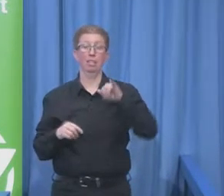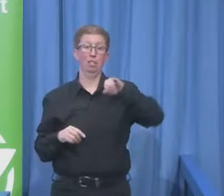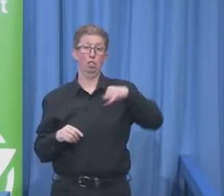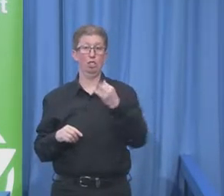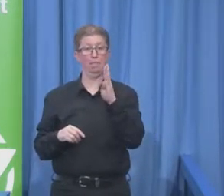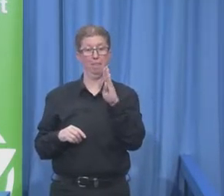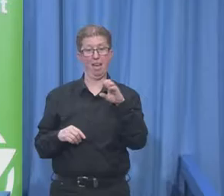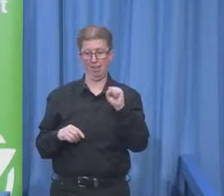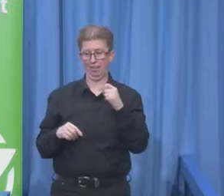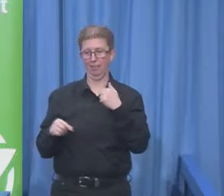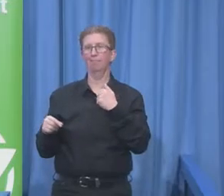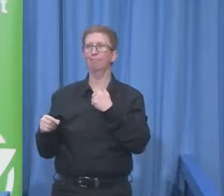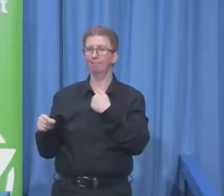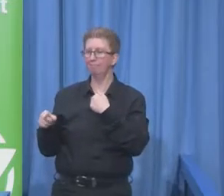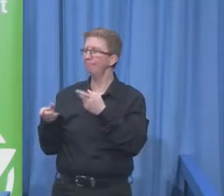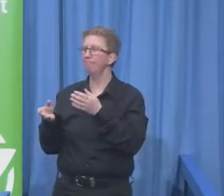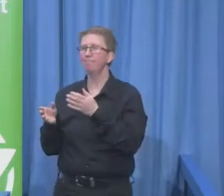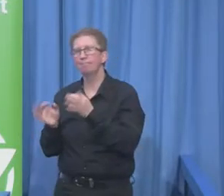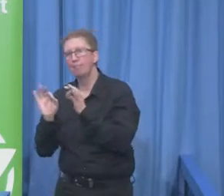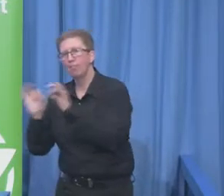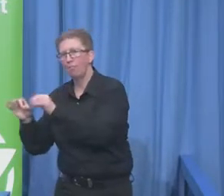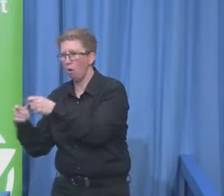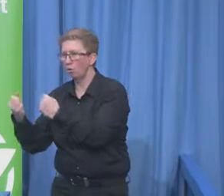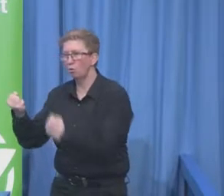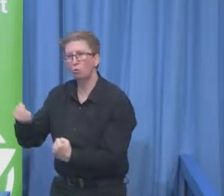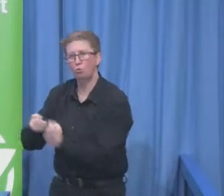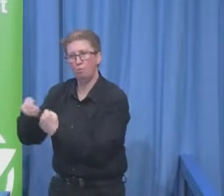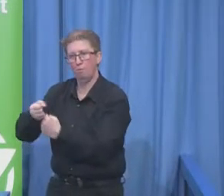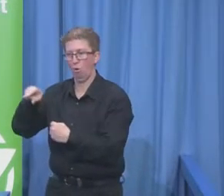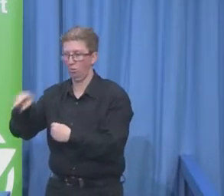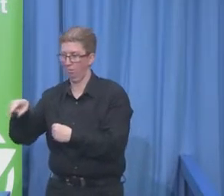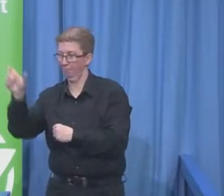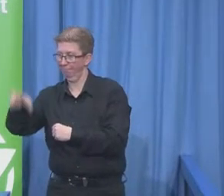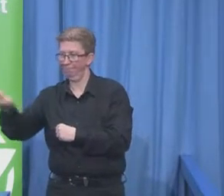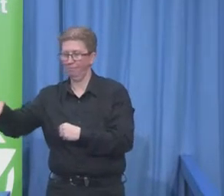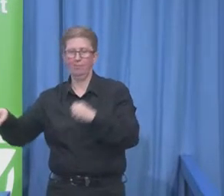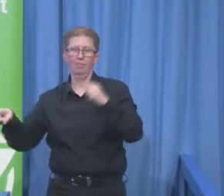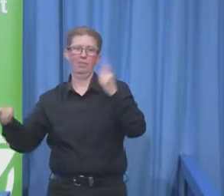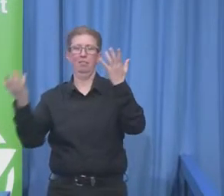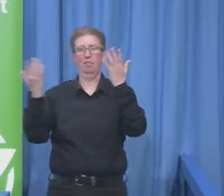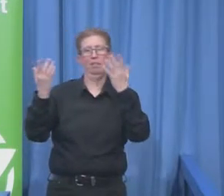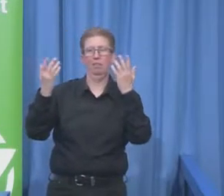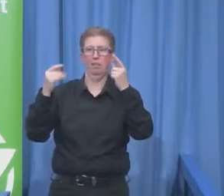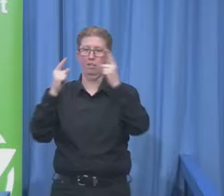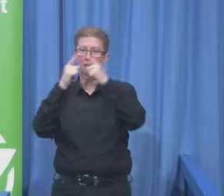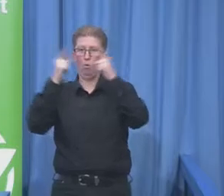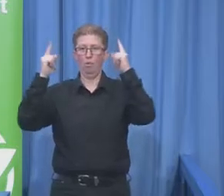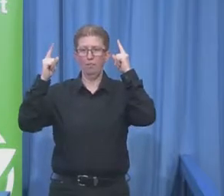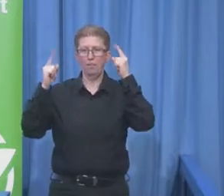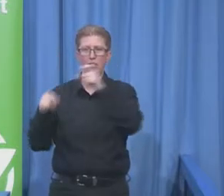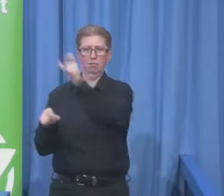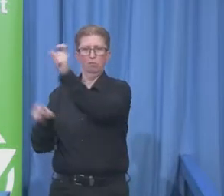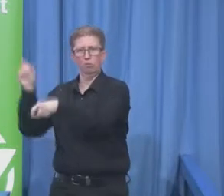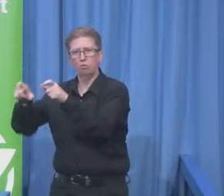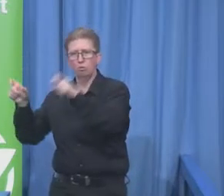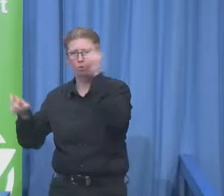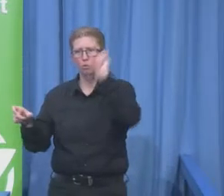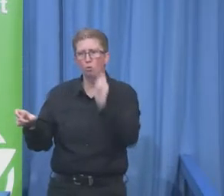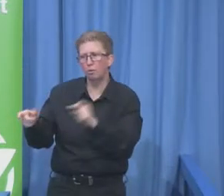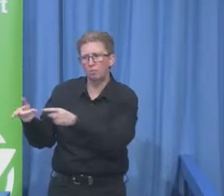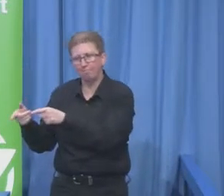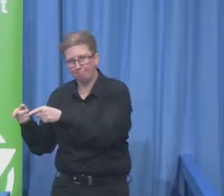business. Business skills, soft skills, job interview training, and so on and so on. They help the